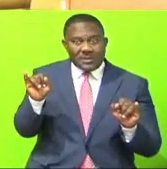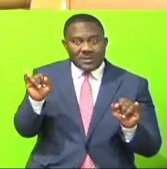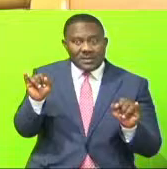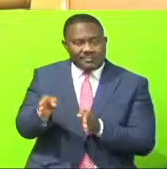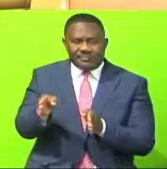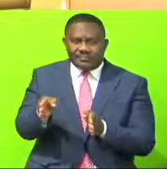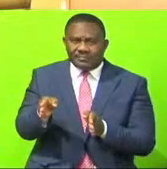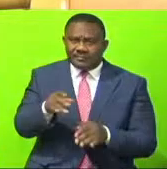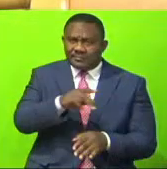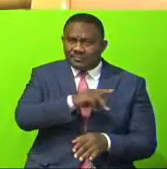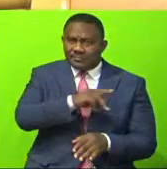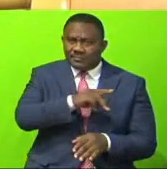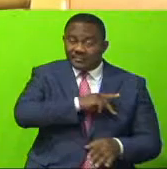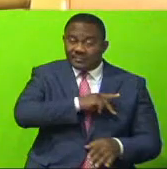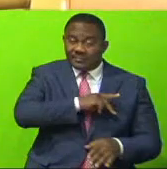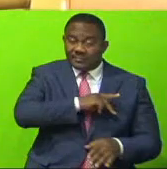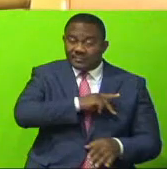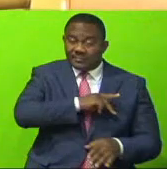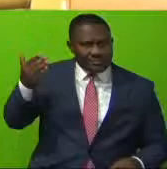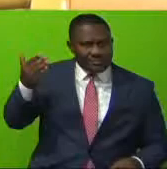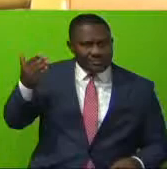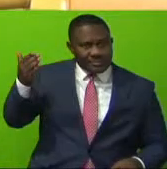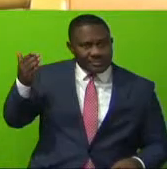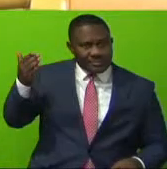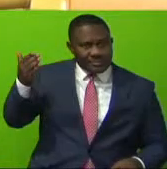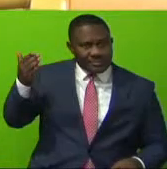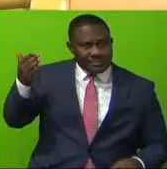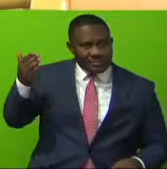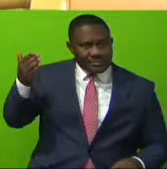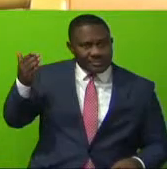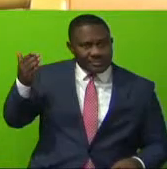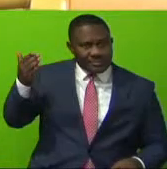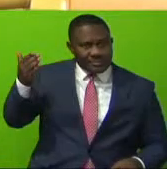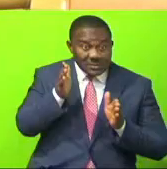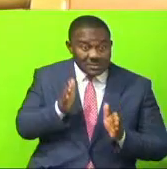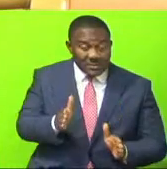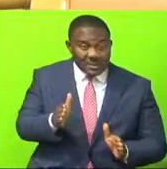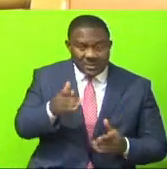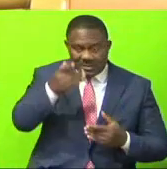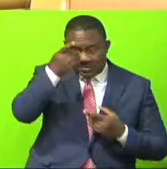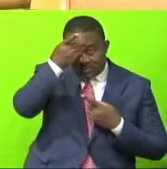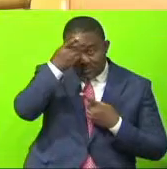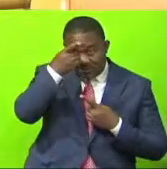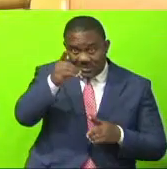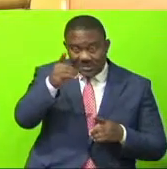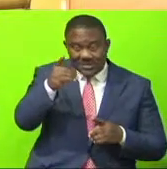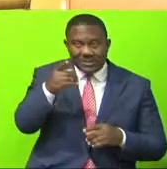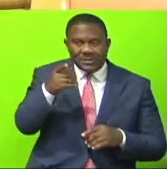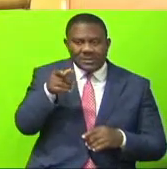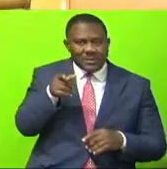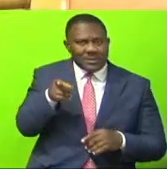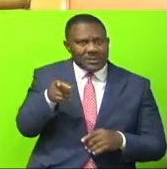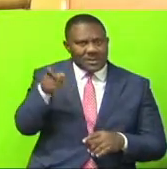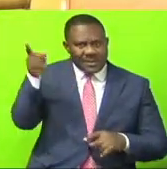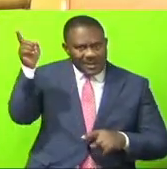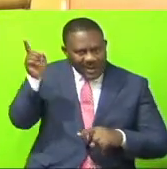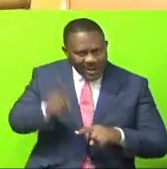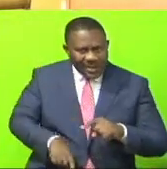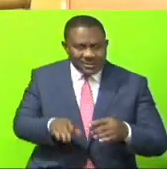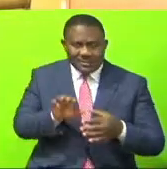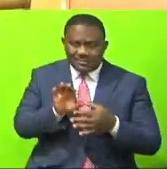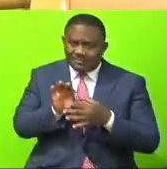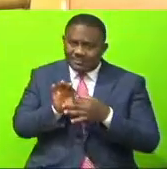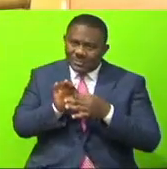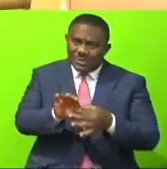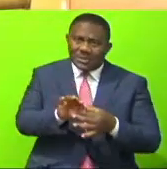through a previous Speaker, has ruled that that person ceases to be a member of Parliament. The